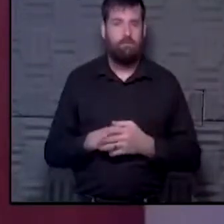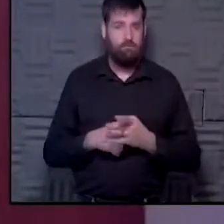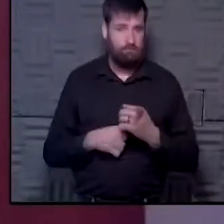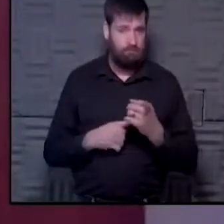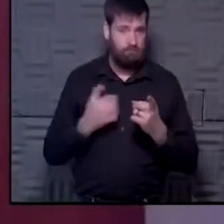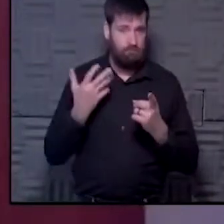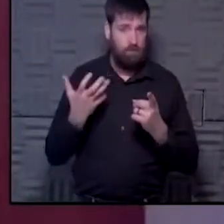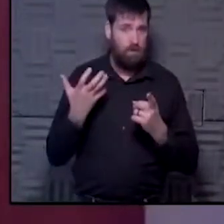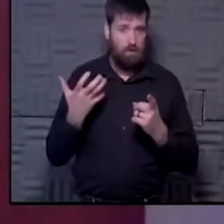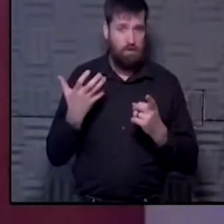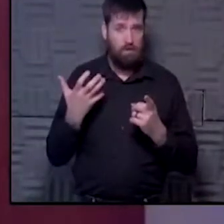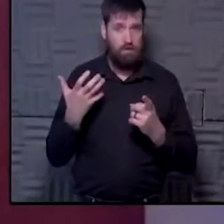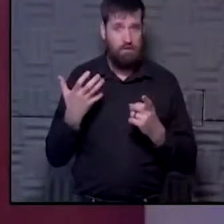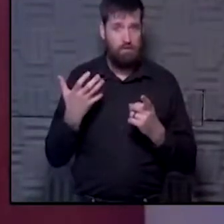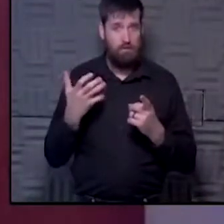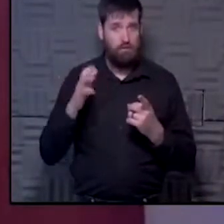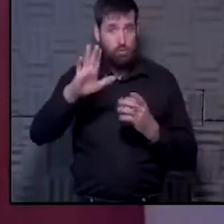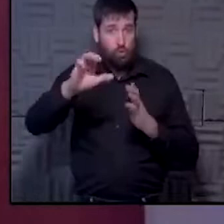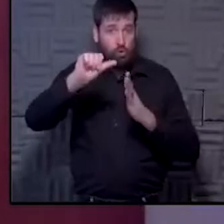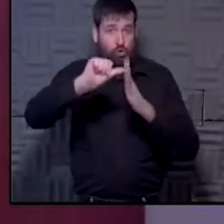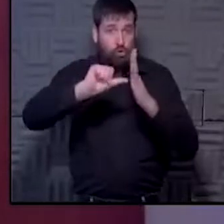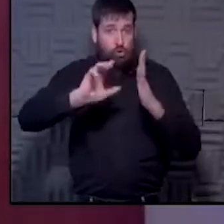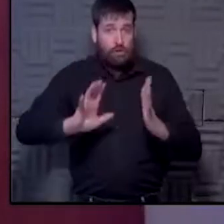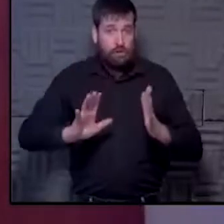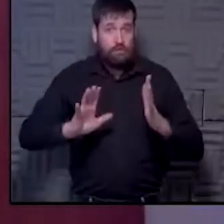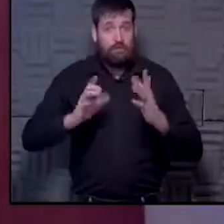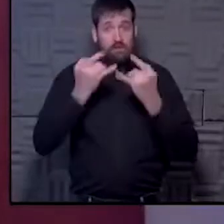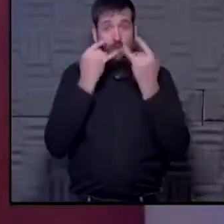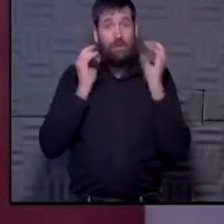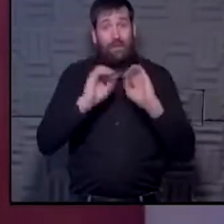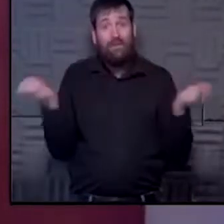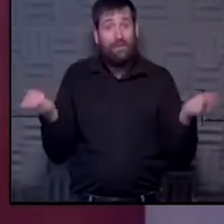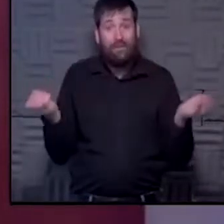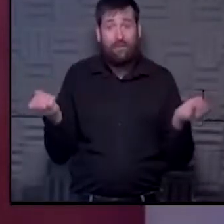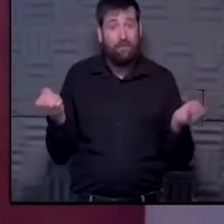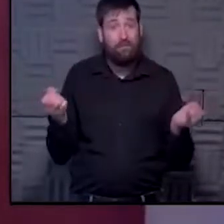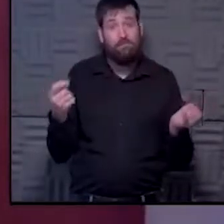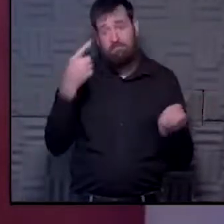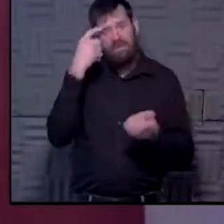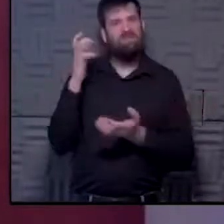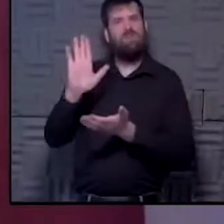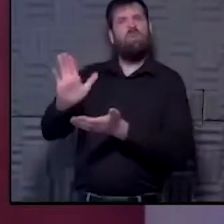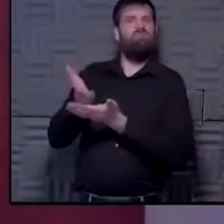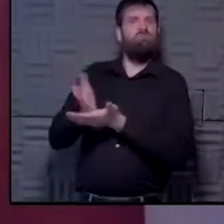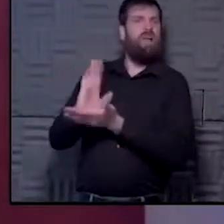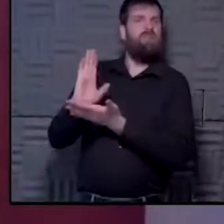want your surgeon to go maskless because she has the right